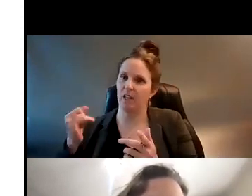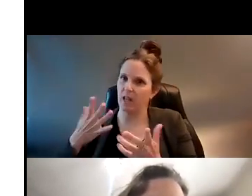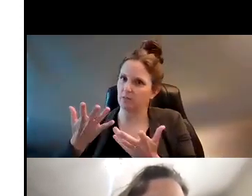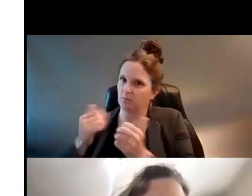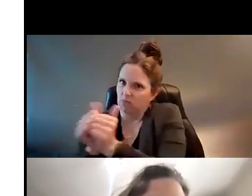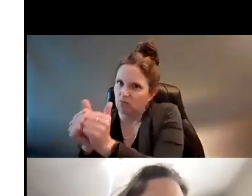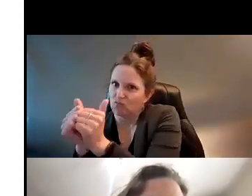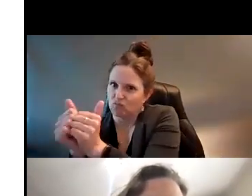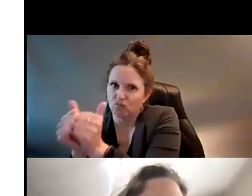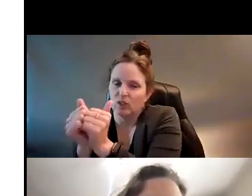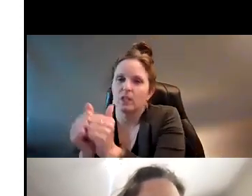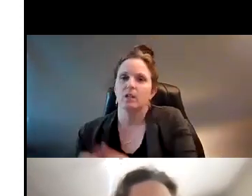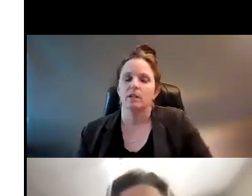people.